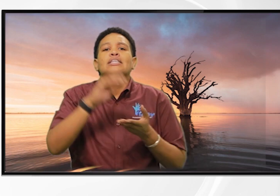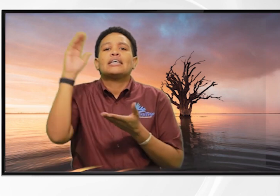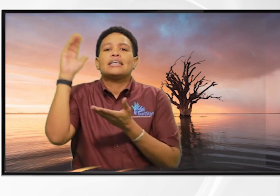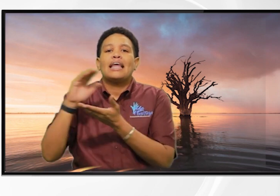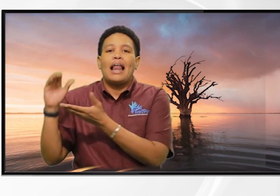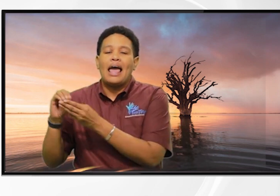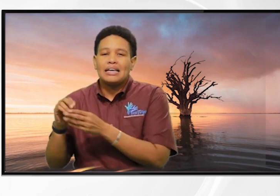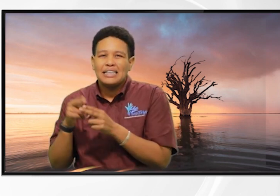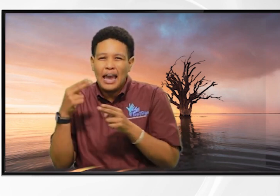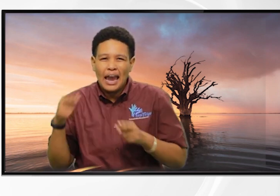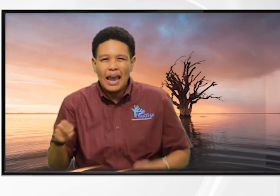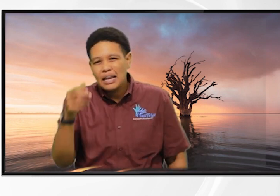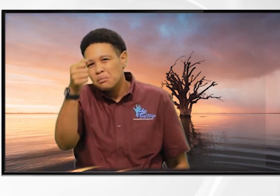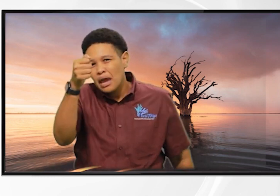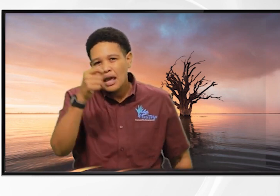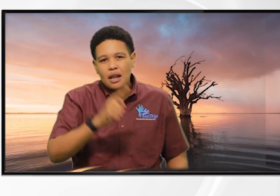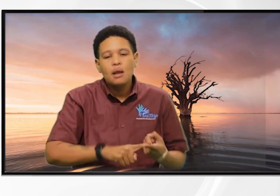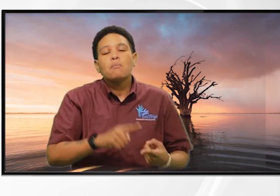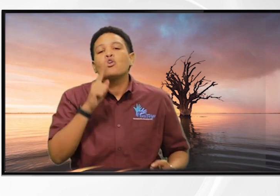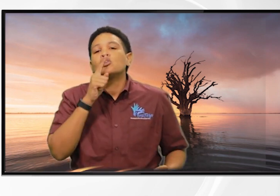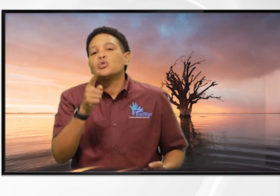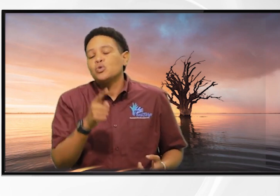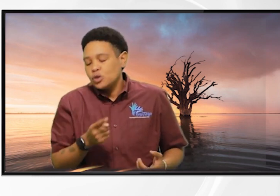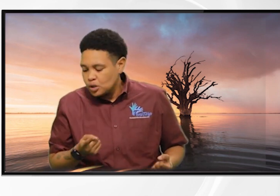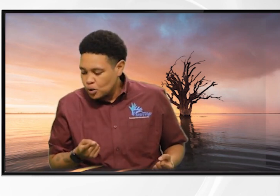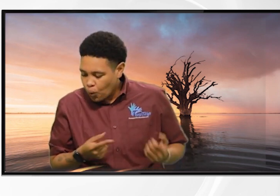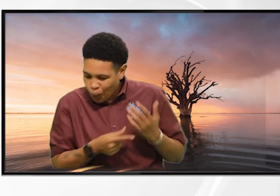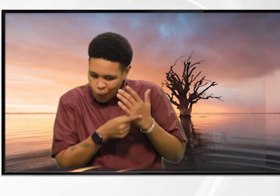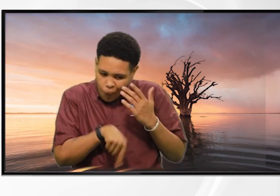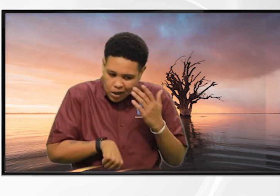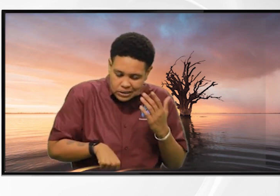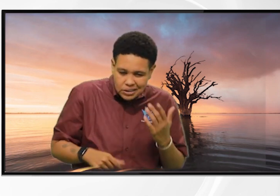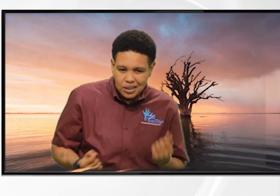egg, milk, and meat quantity and quality.